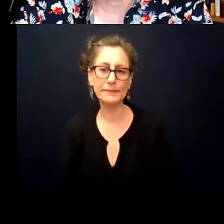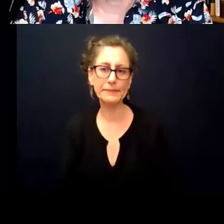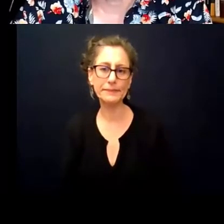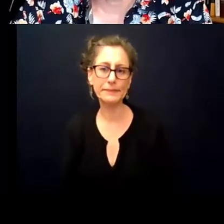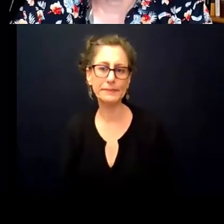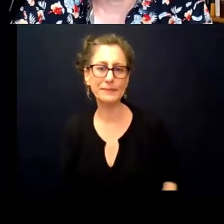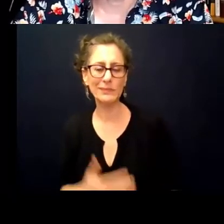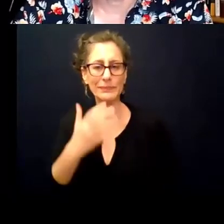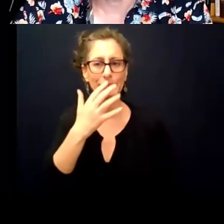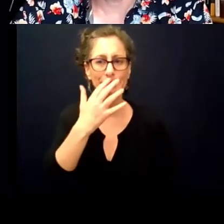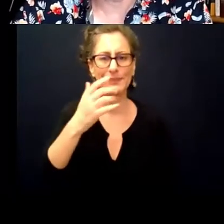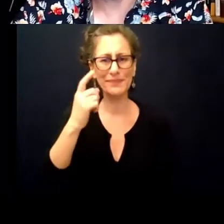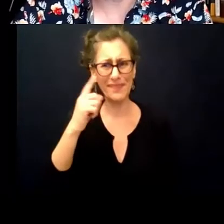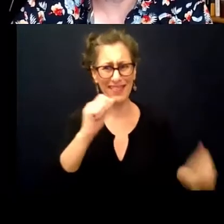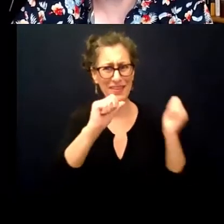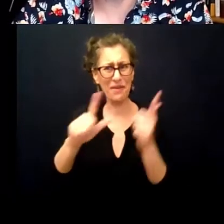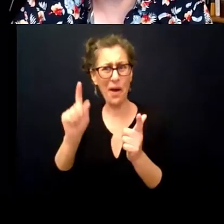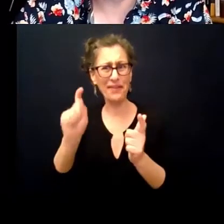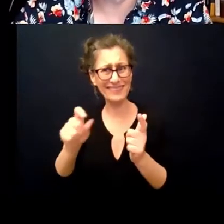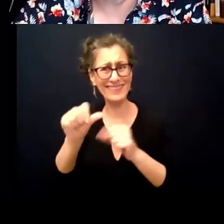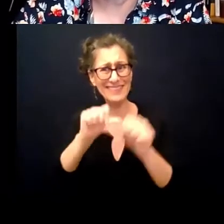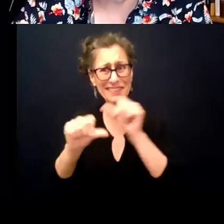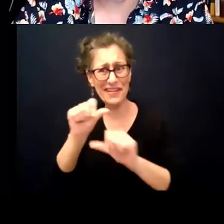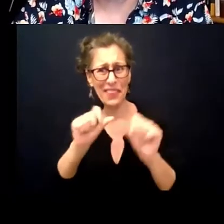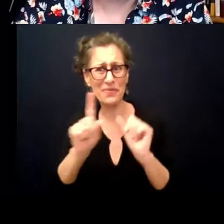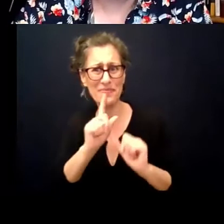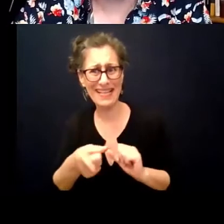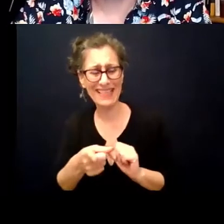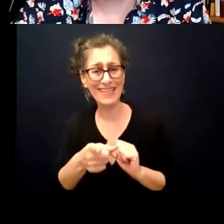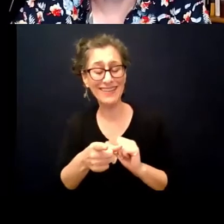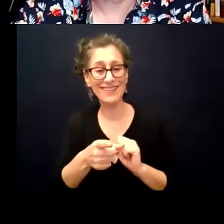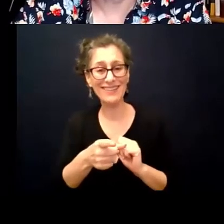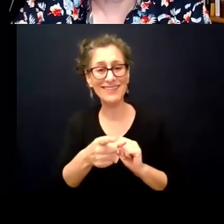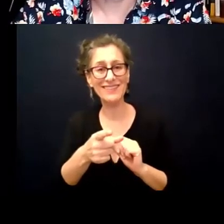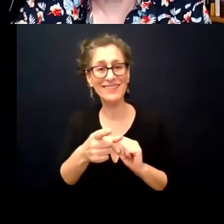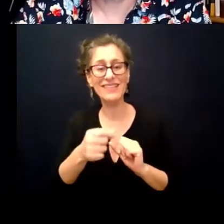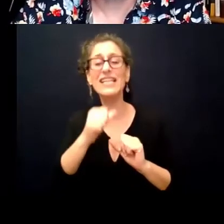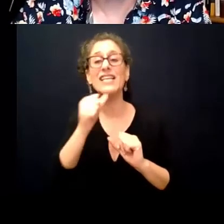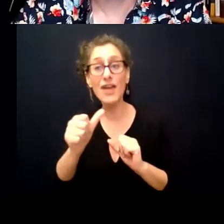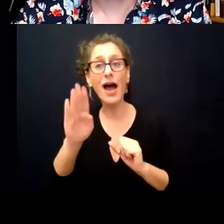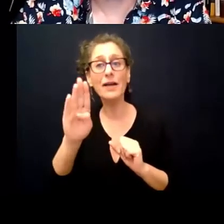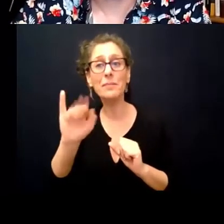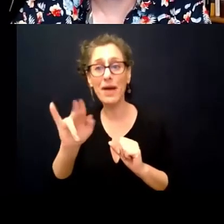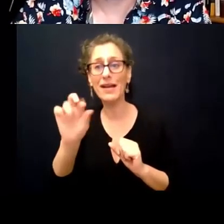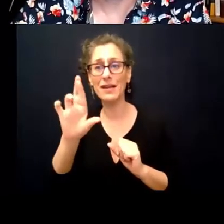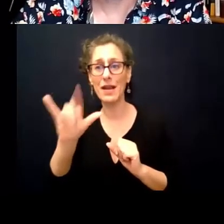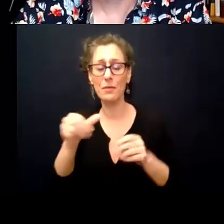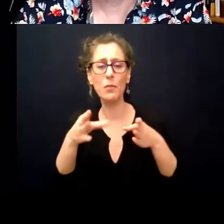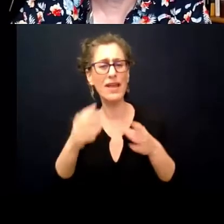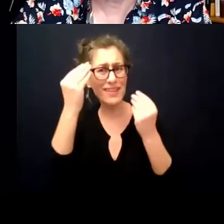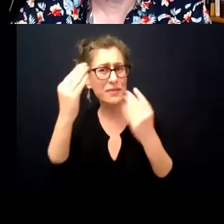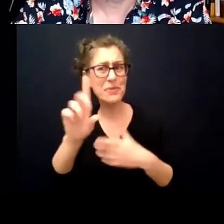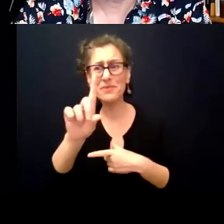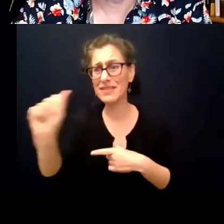I think we all need each other. Exactly. I mean, it's, and not in a non-binary way. And also the disability community